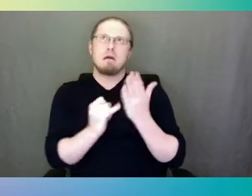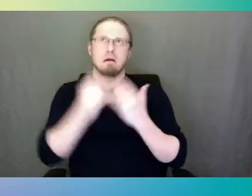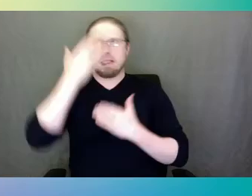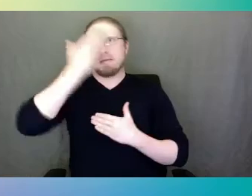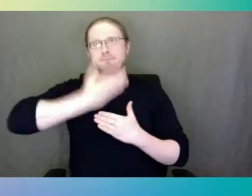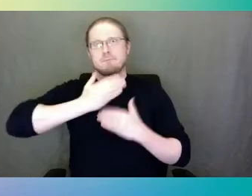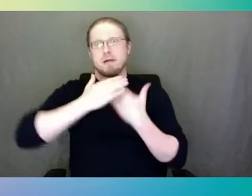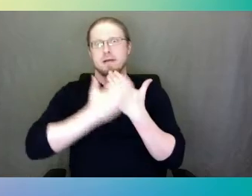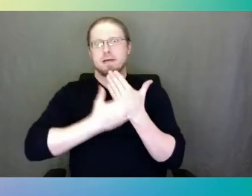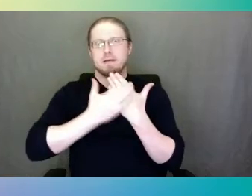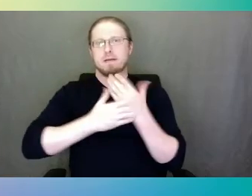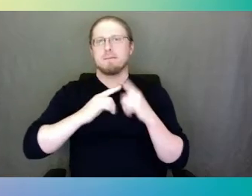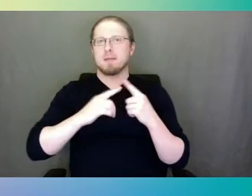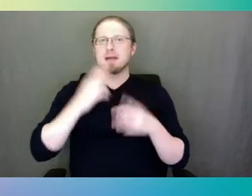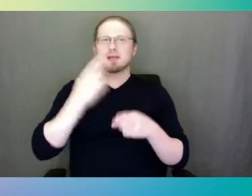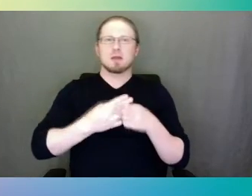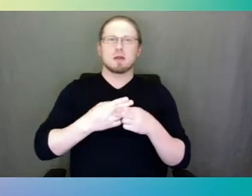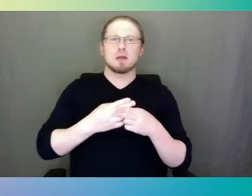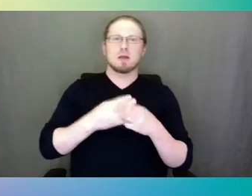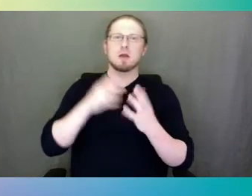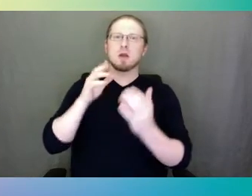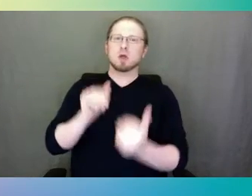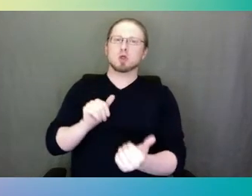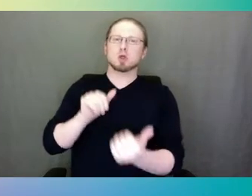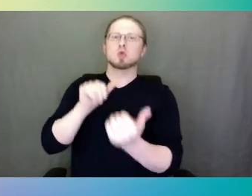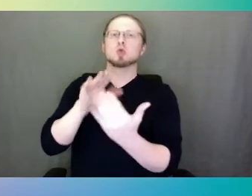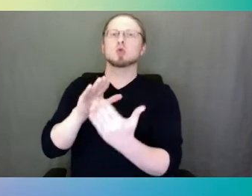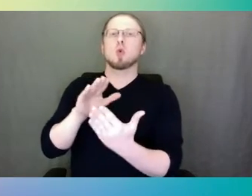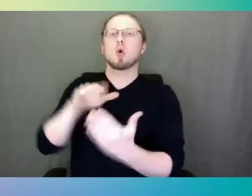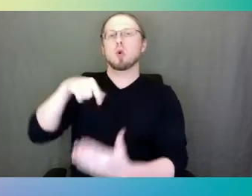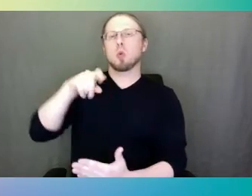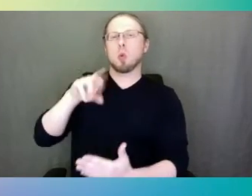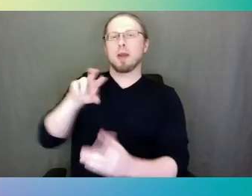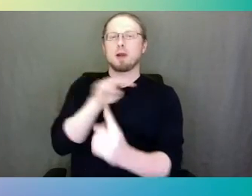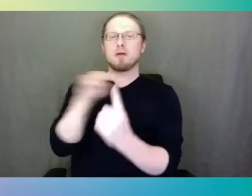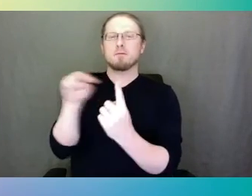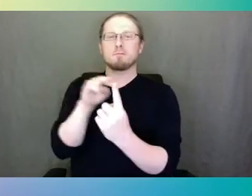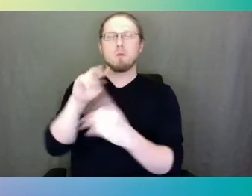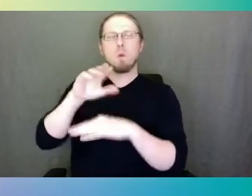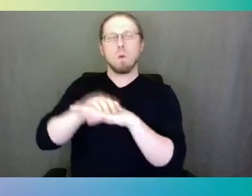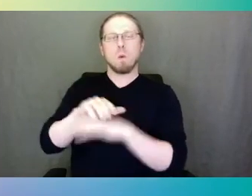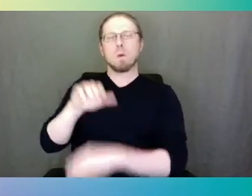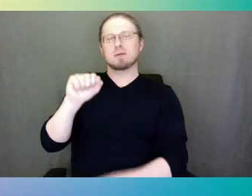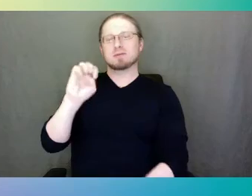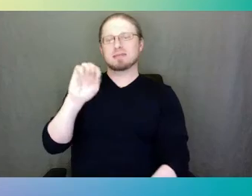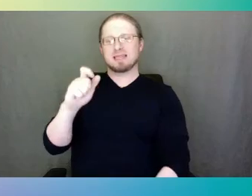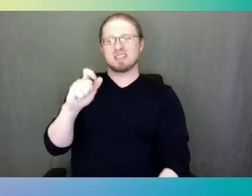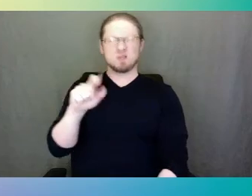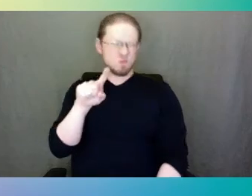Toward a Quaker View of Sex. And so it's a